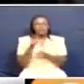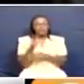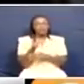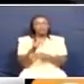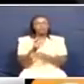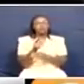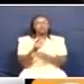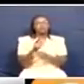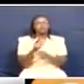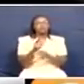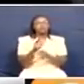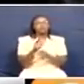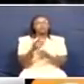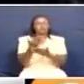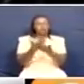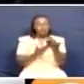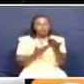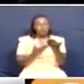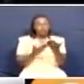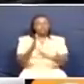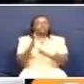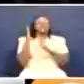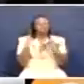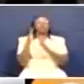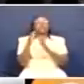inscriptions which should be on the forms, the anti-copy